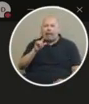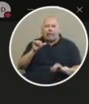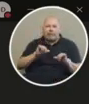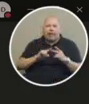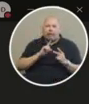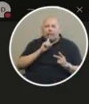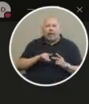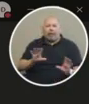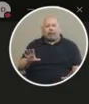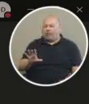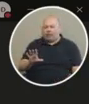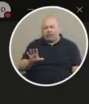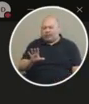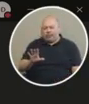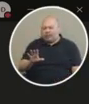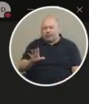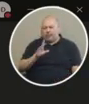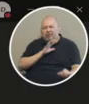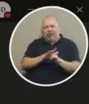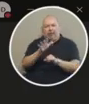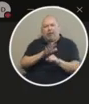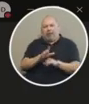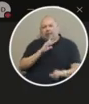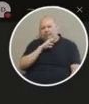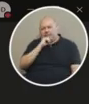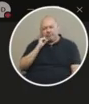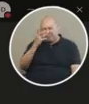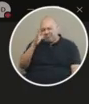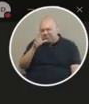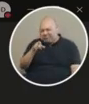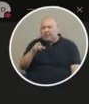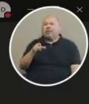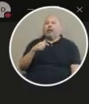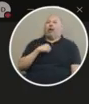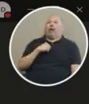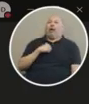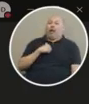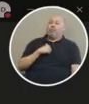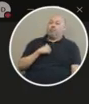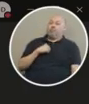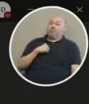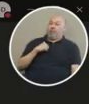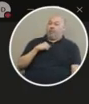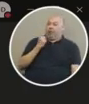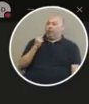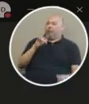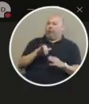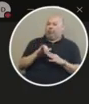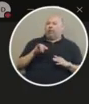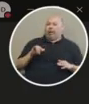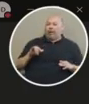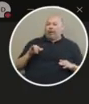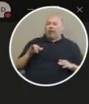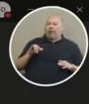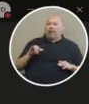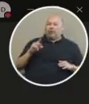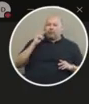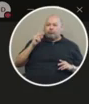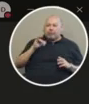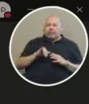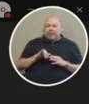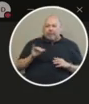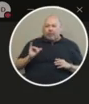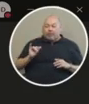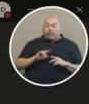and the reality of the emergency we're on. And, as a whole, I understand that you're getting those. I've received those as